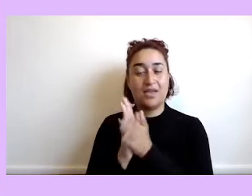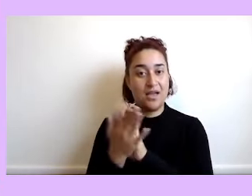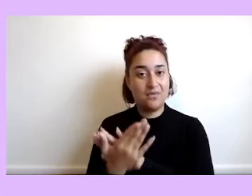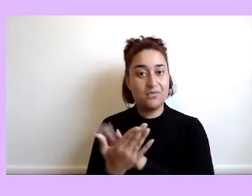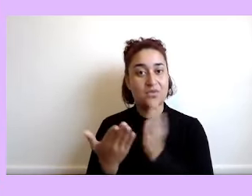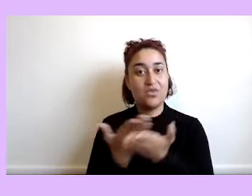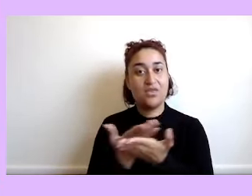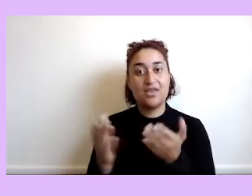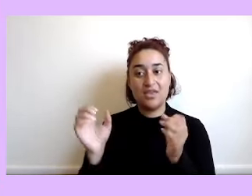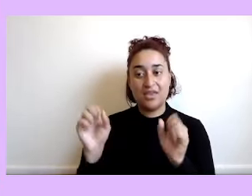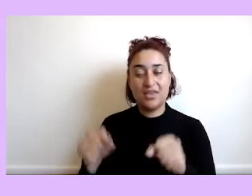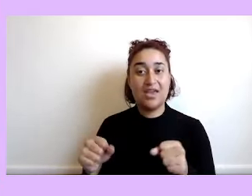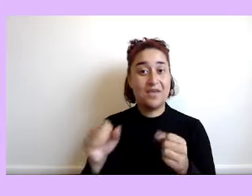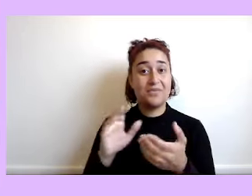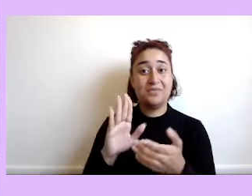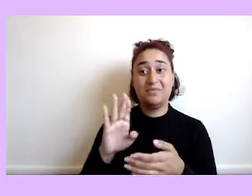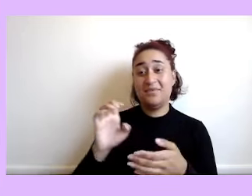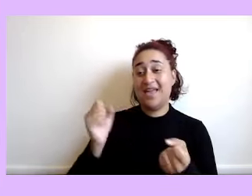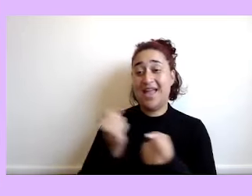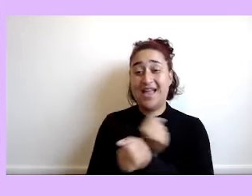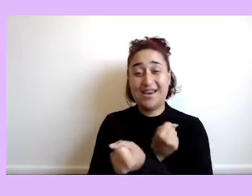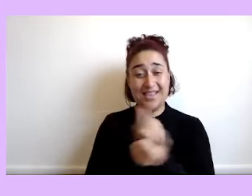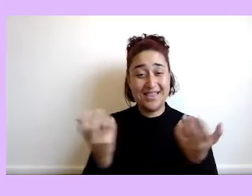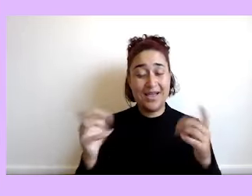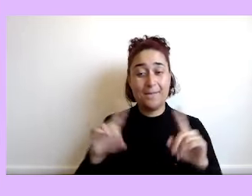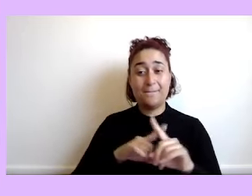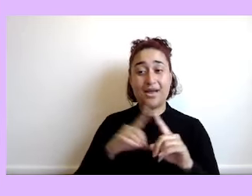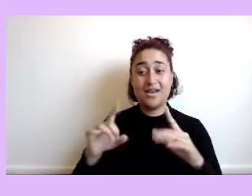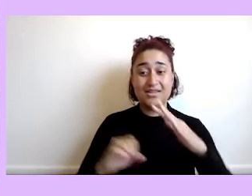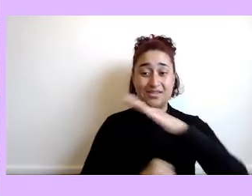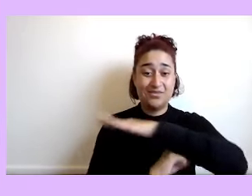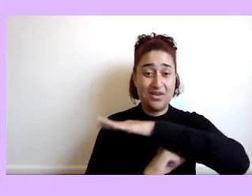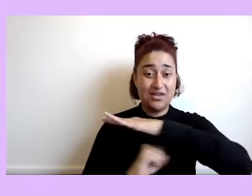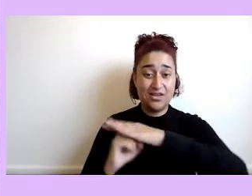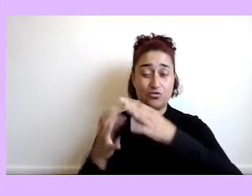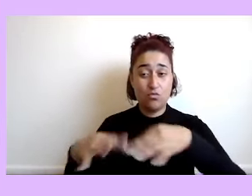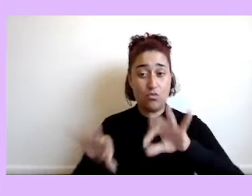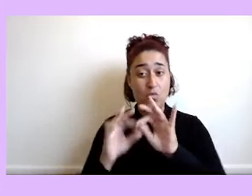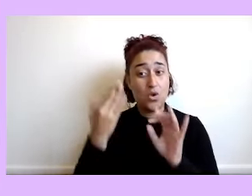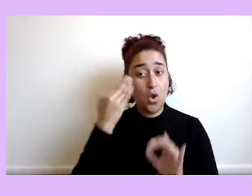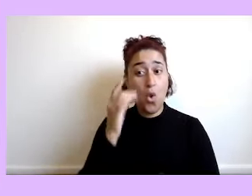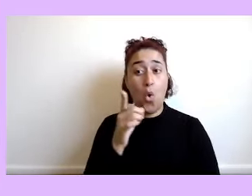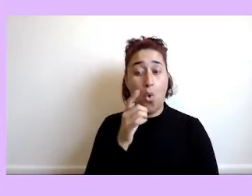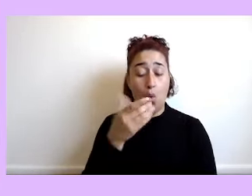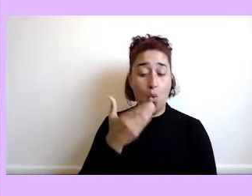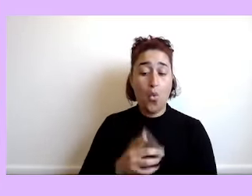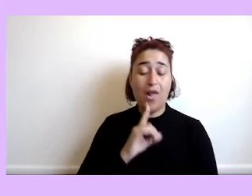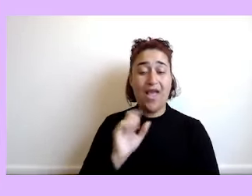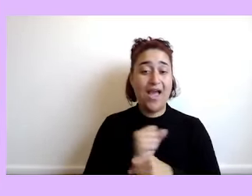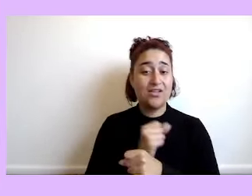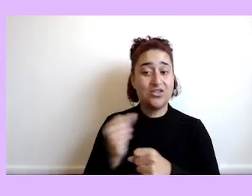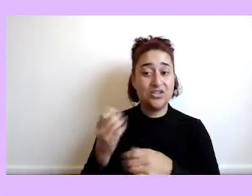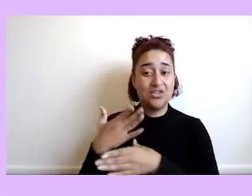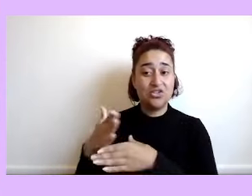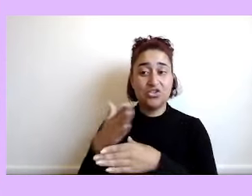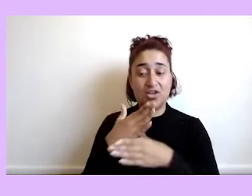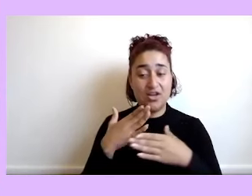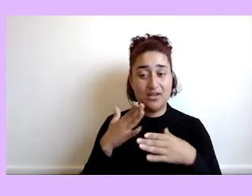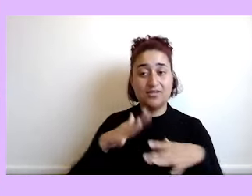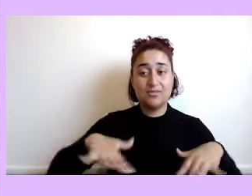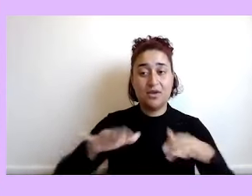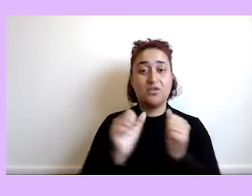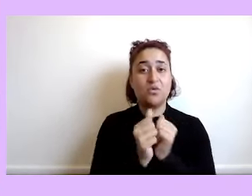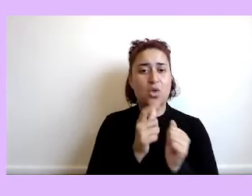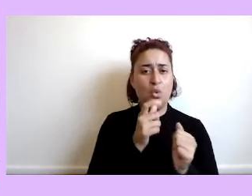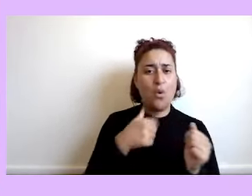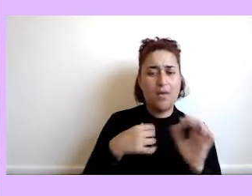be anything, but it's foundational that we like know who are we actually sharing physical space with, and then who am I